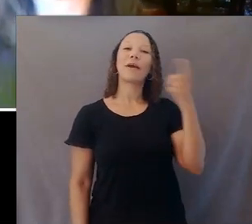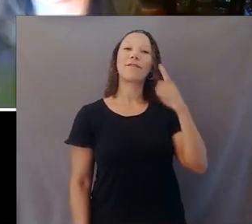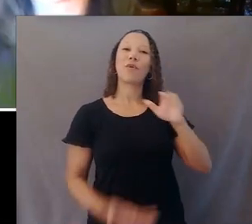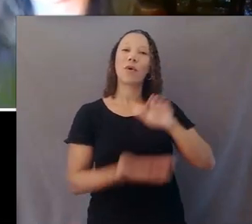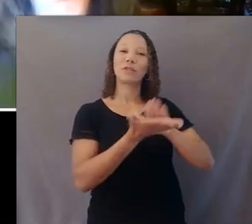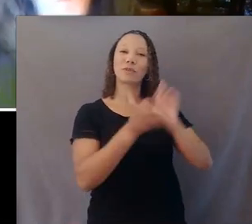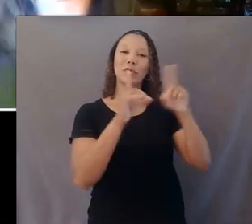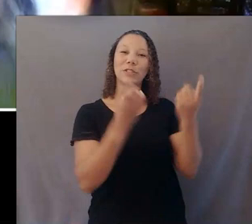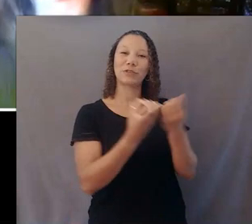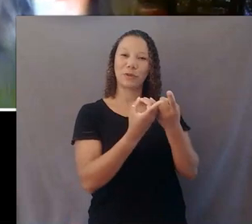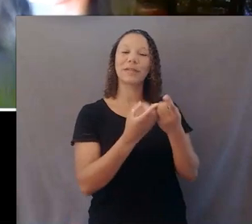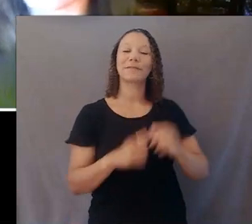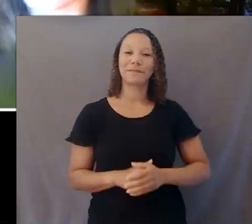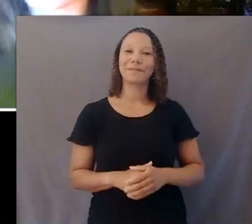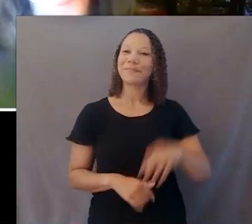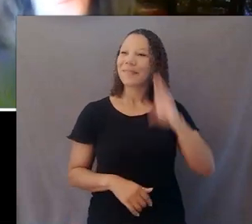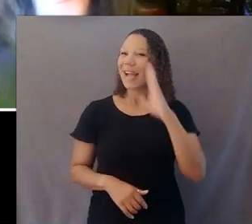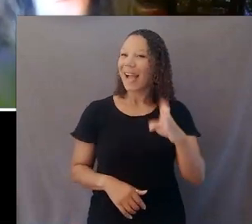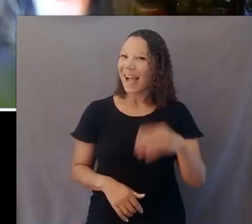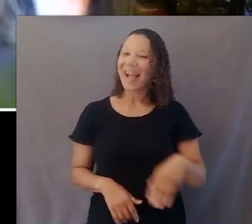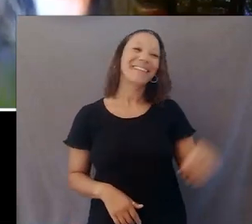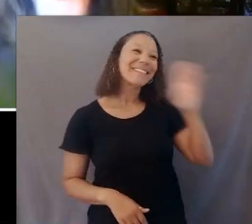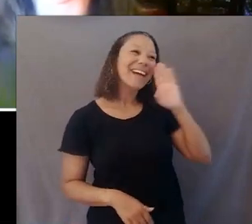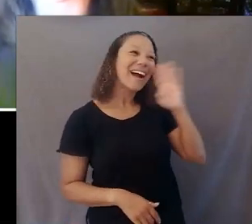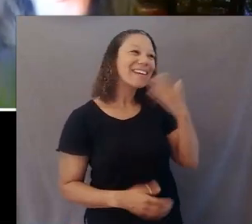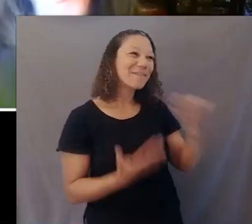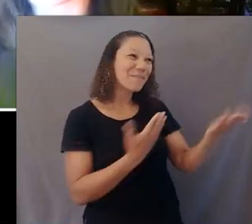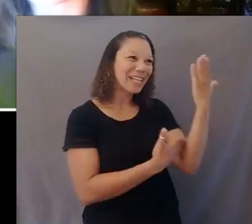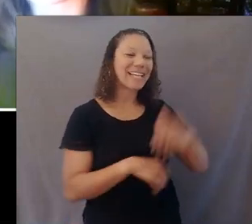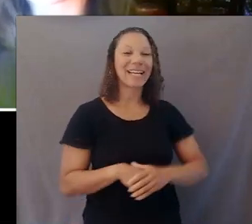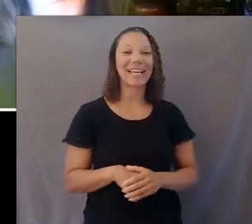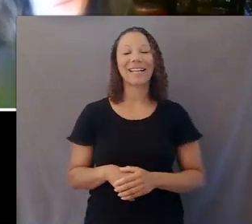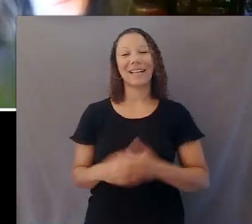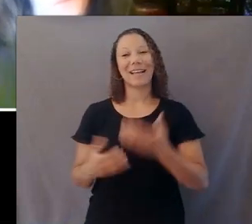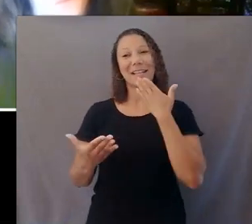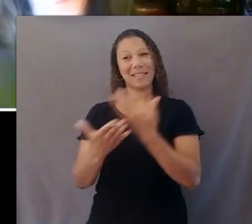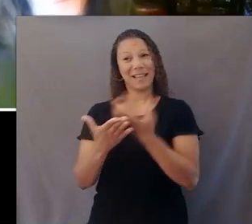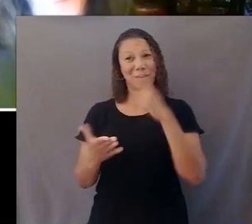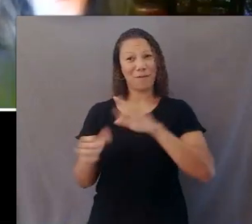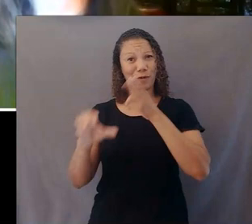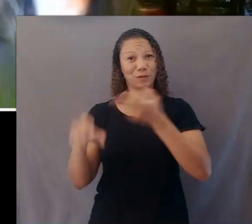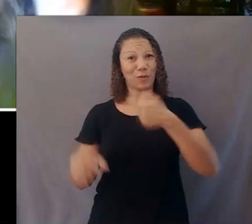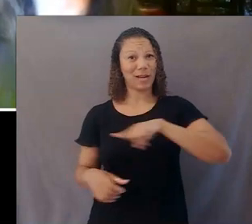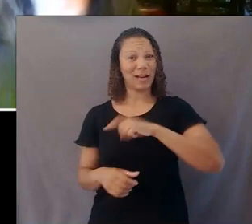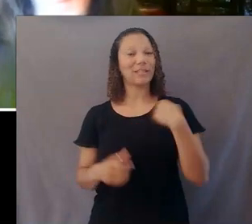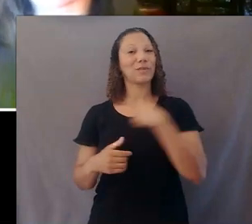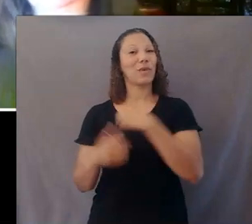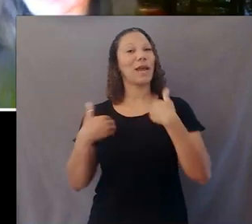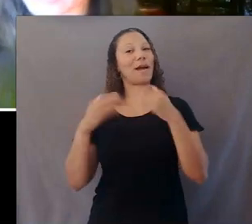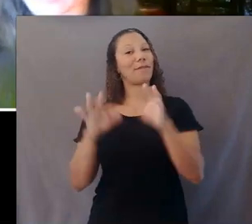morning. Thank you for being here with us today. We have some important questions to get answers to